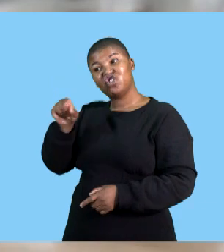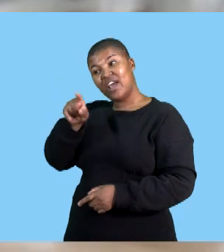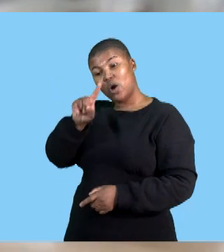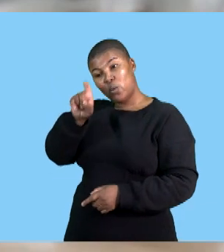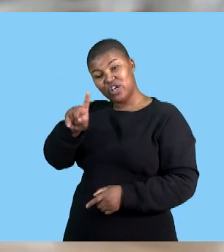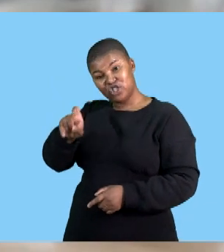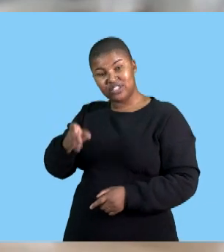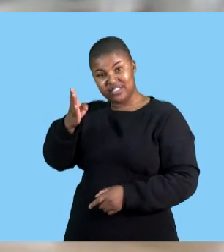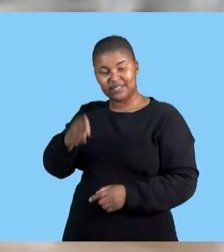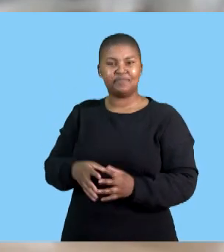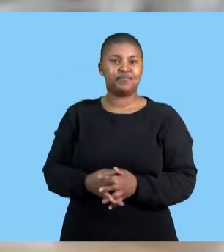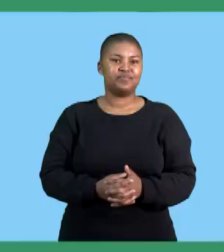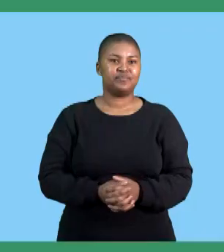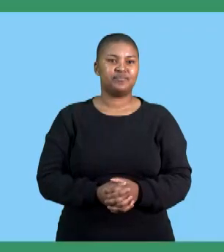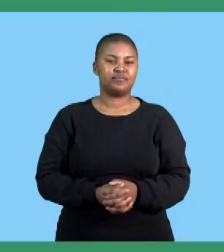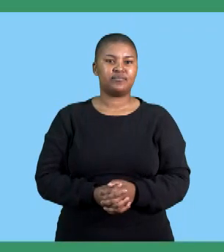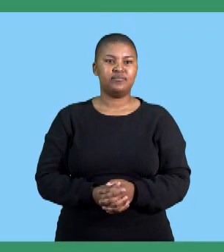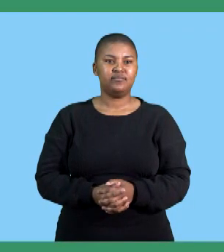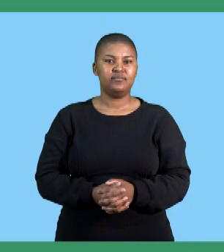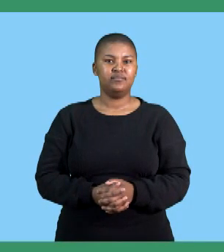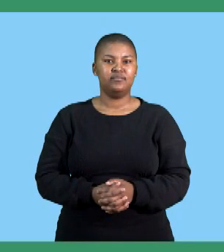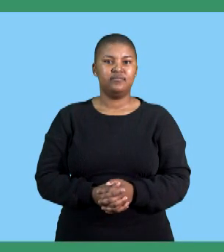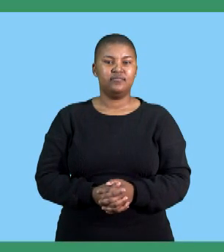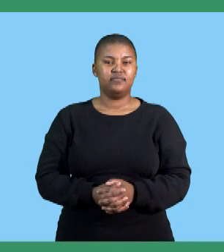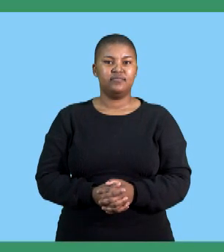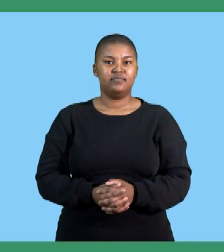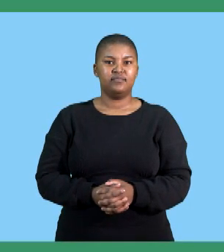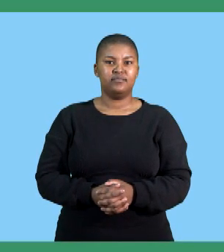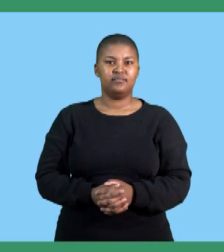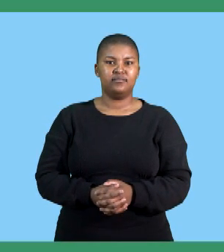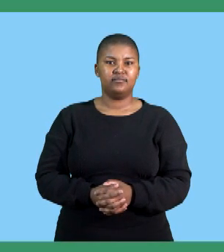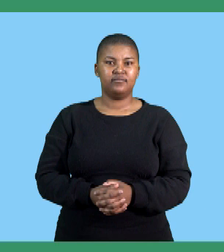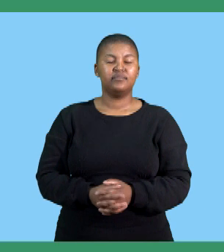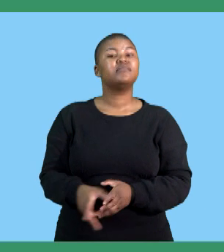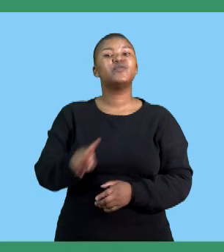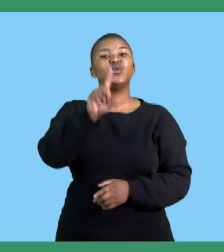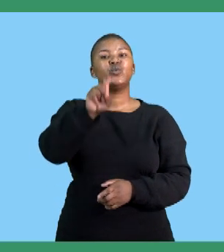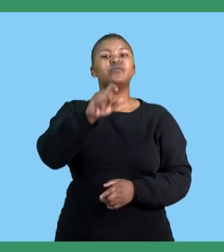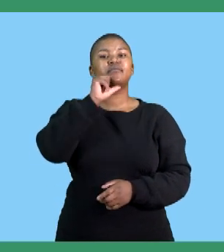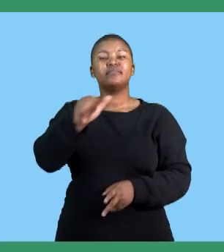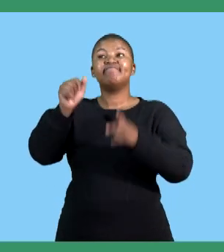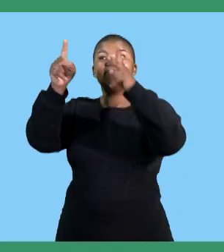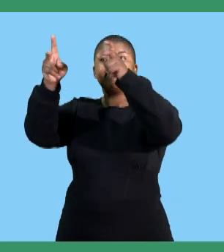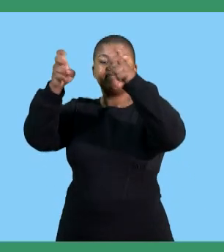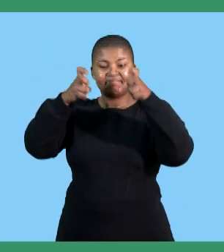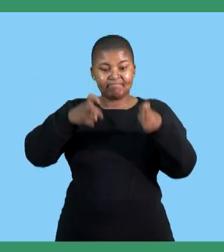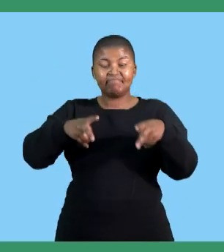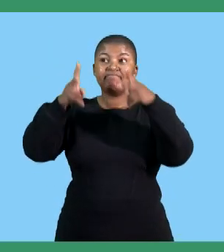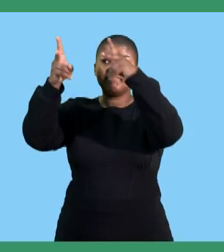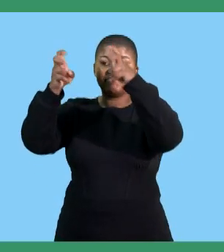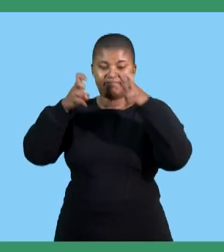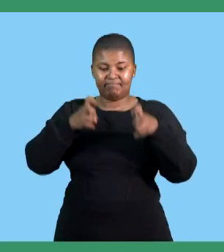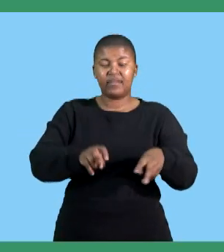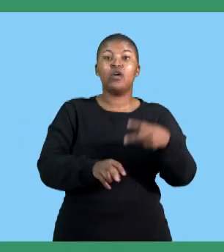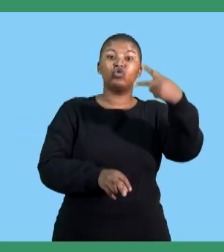question requires us to do. The question reads and says, quote, 2